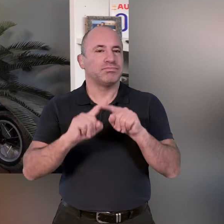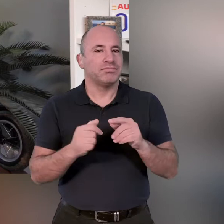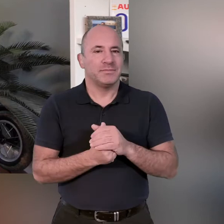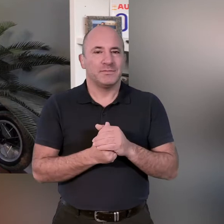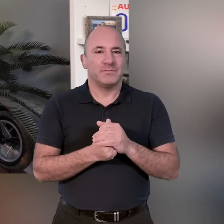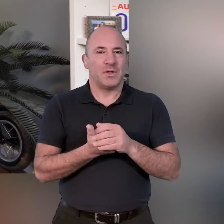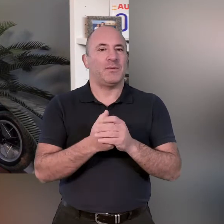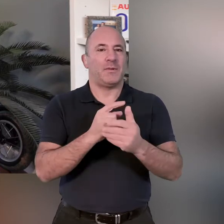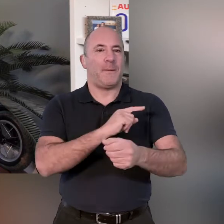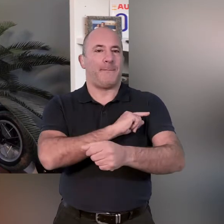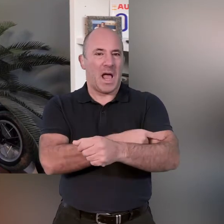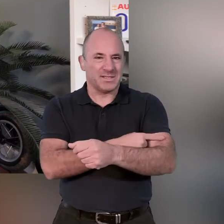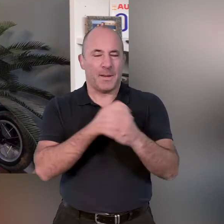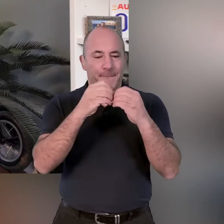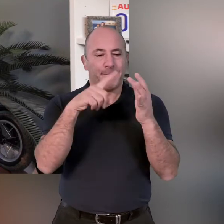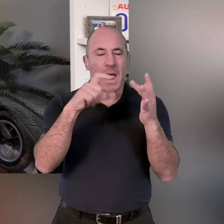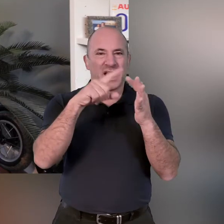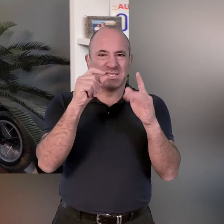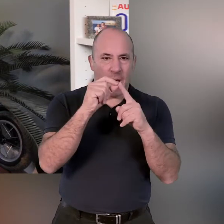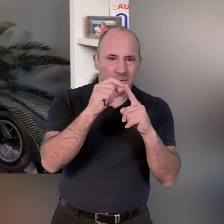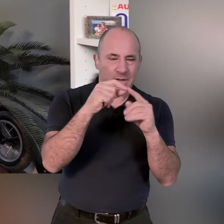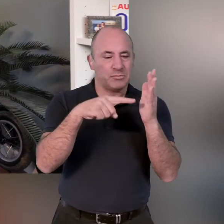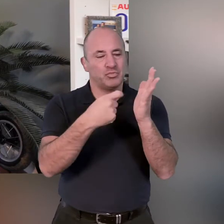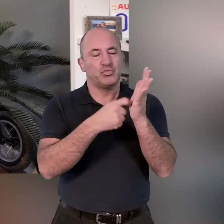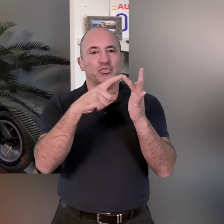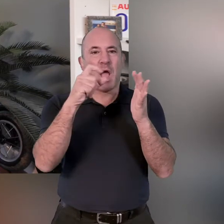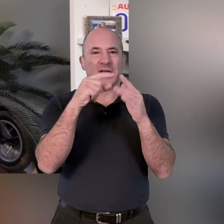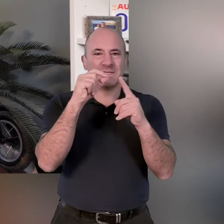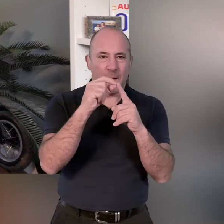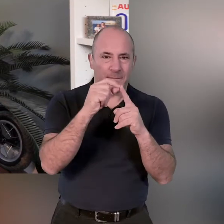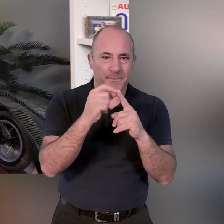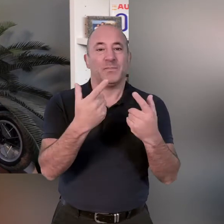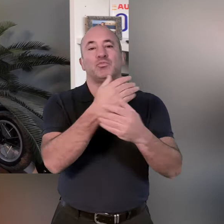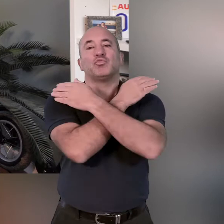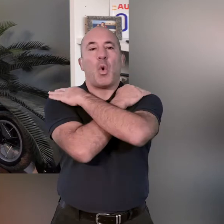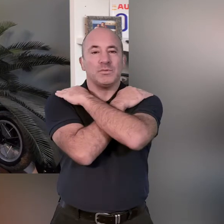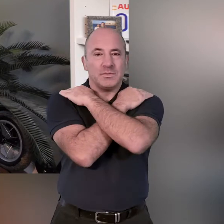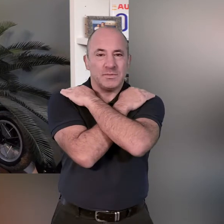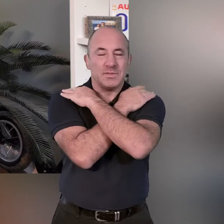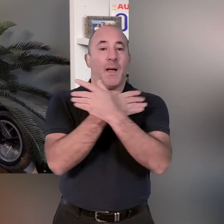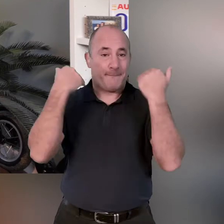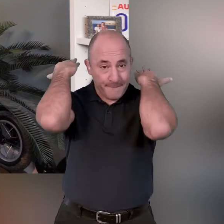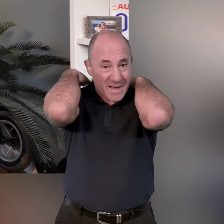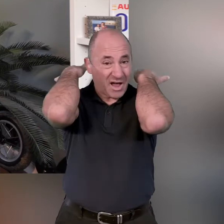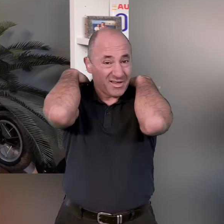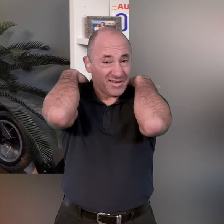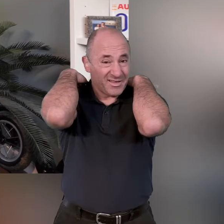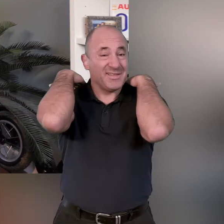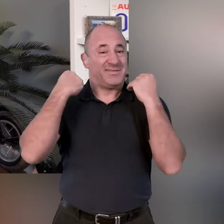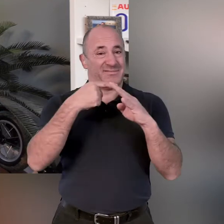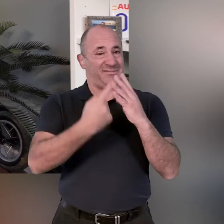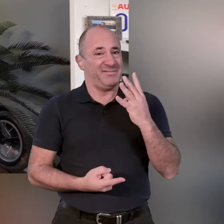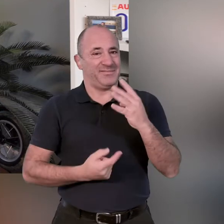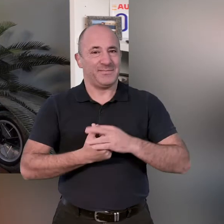well. So we'll be working on our biceps, a little bit of our triceps, and our shoulders, and a little bit of our upper